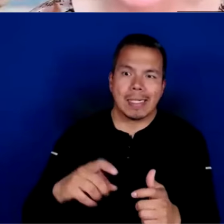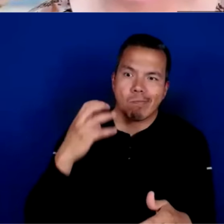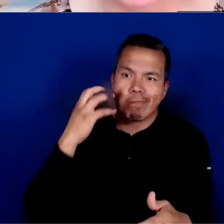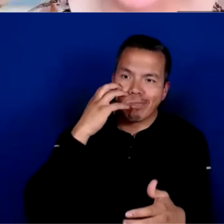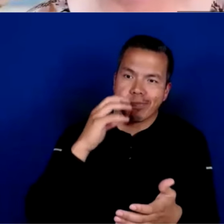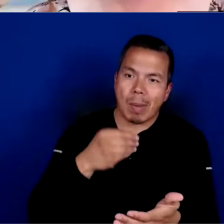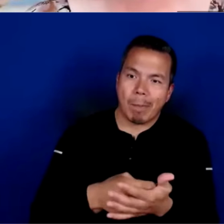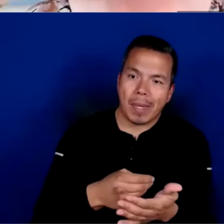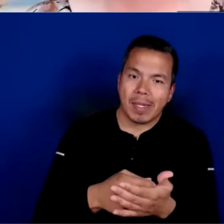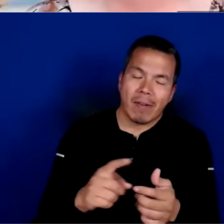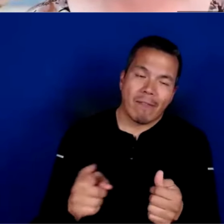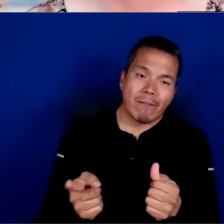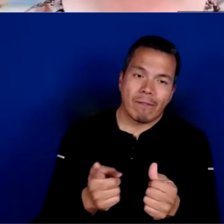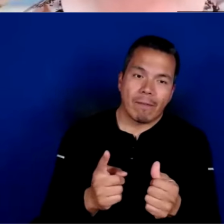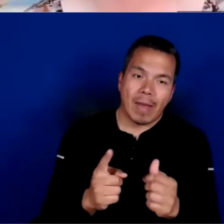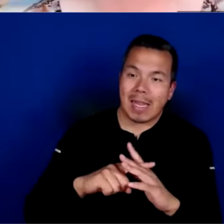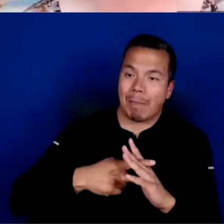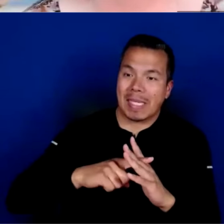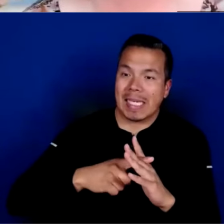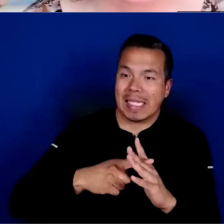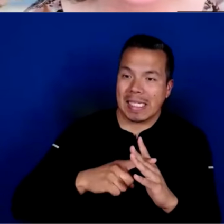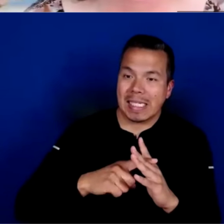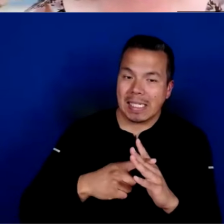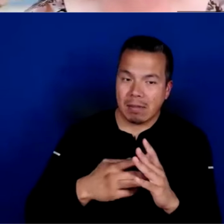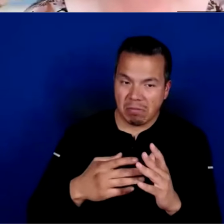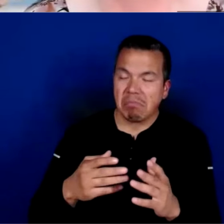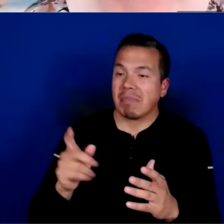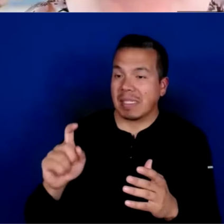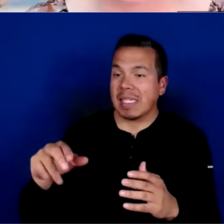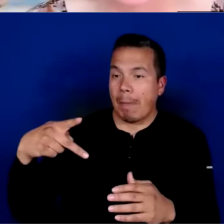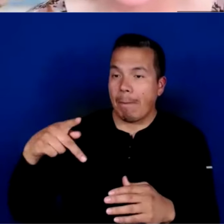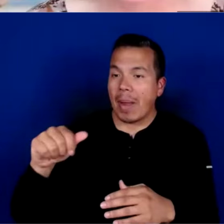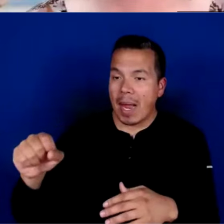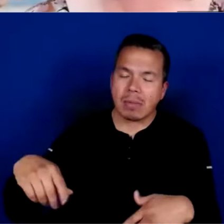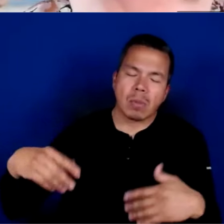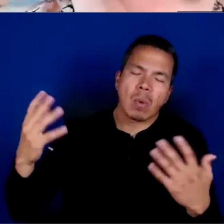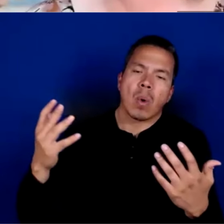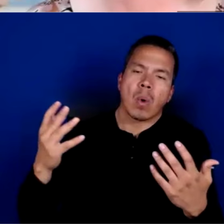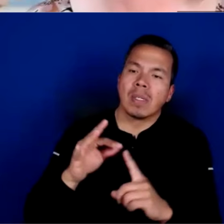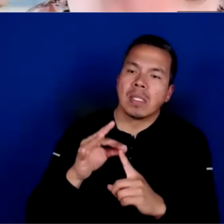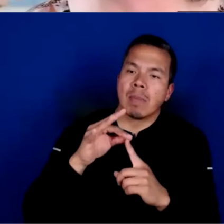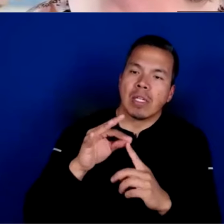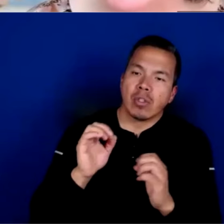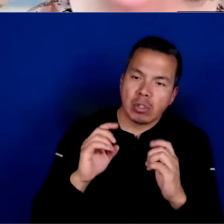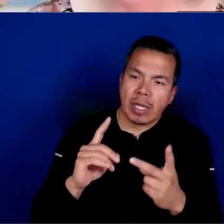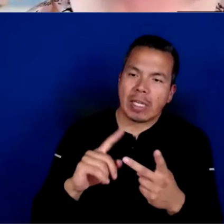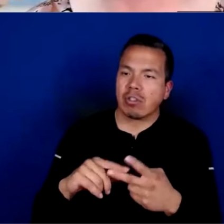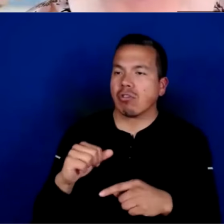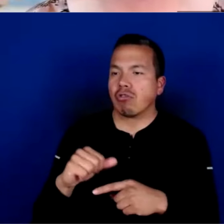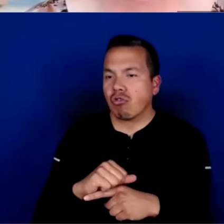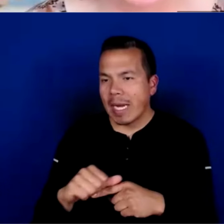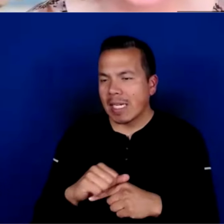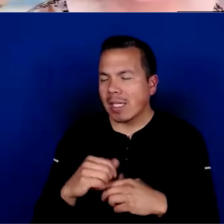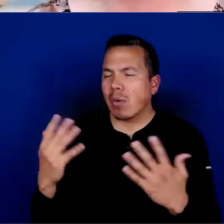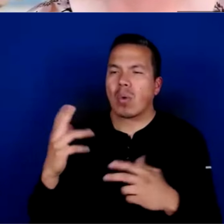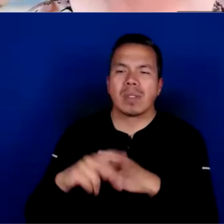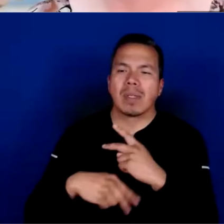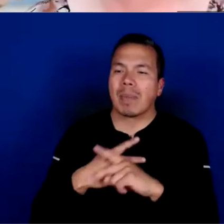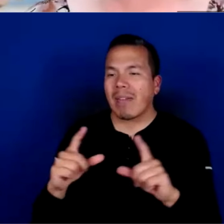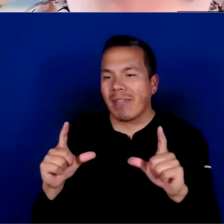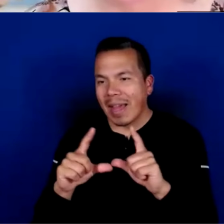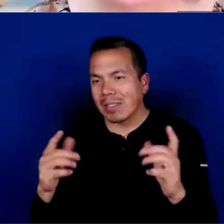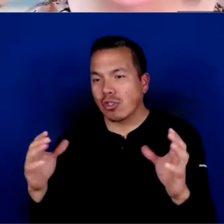use a PASS for that. Maybe you need some special education or training or to get some sort of license or